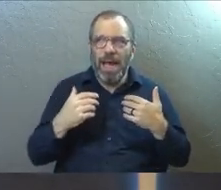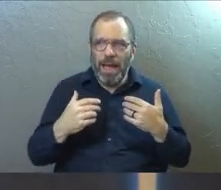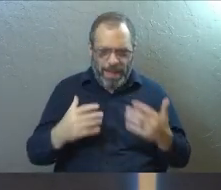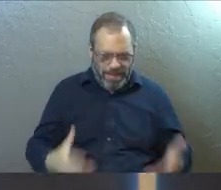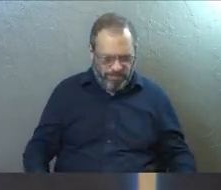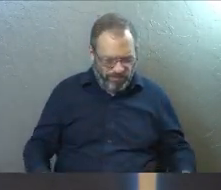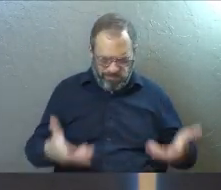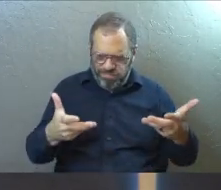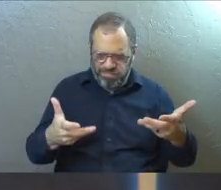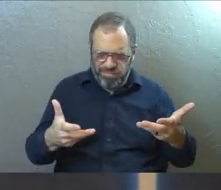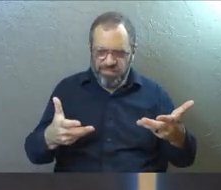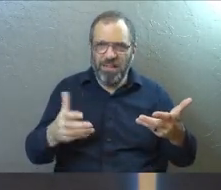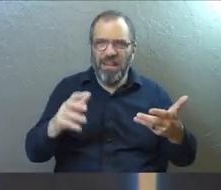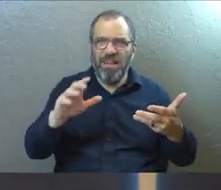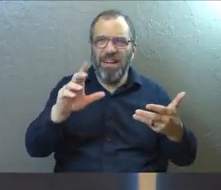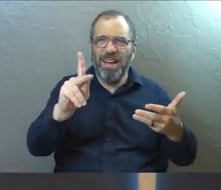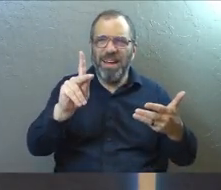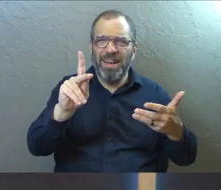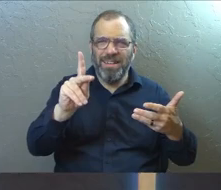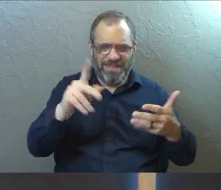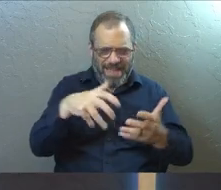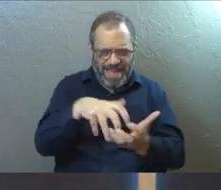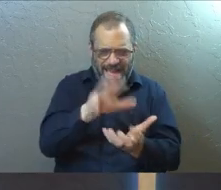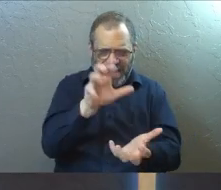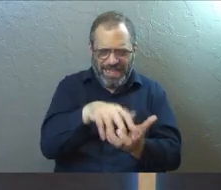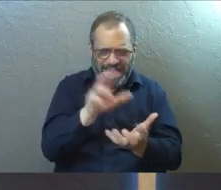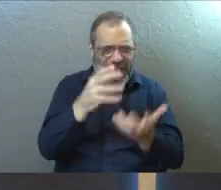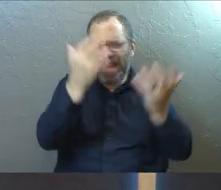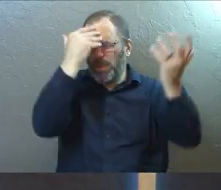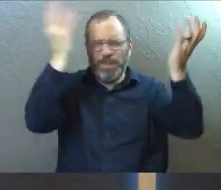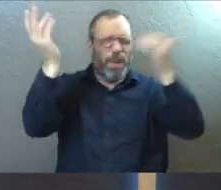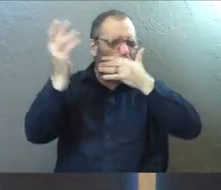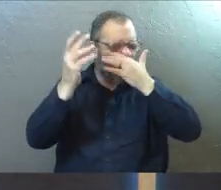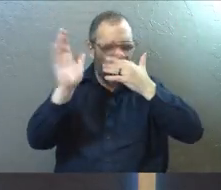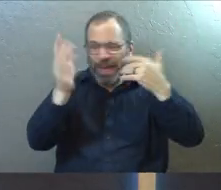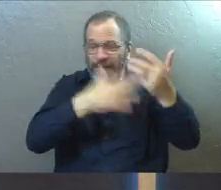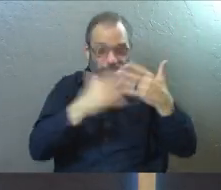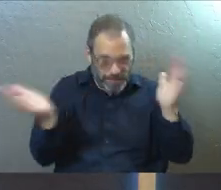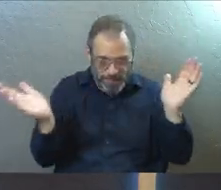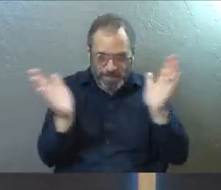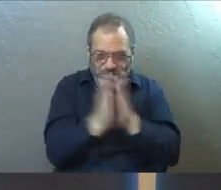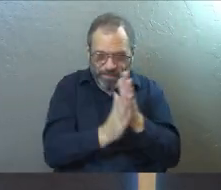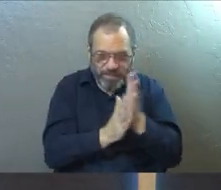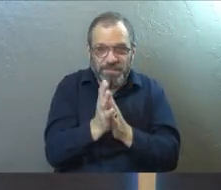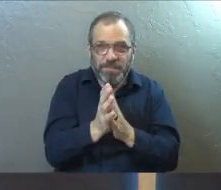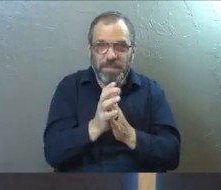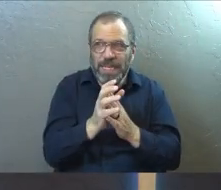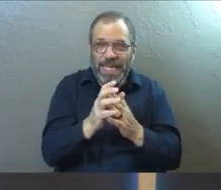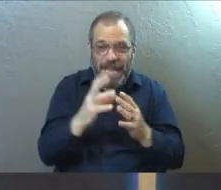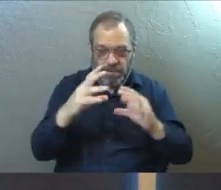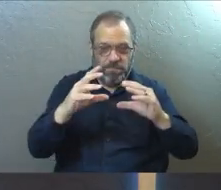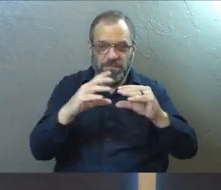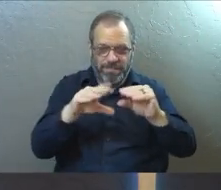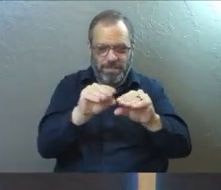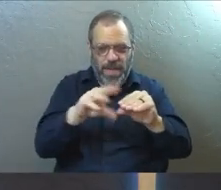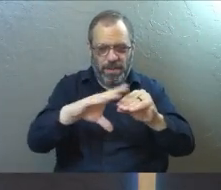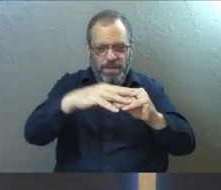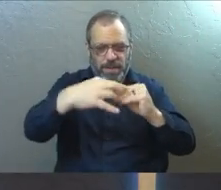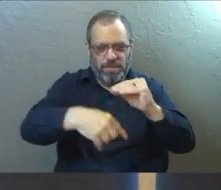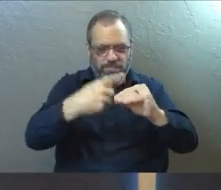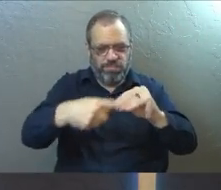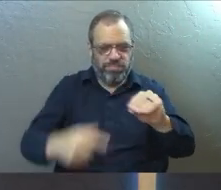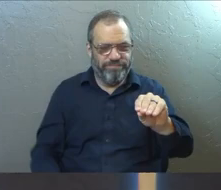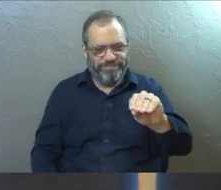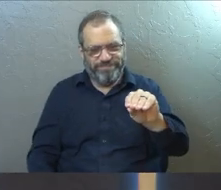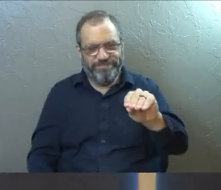pulls out like a caiman little alligator thing. Yeah, well, somebody knows what it is. And it's just, its mouth is taped shut. I was like, well, this is not good,